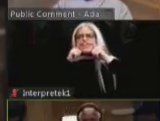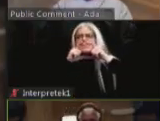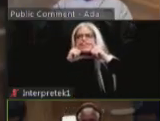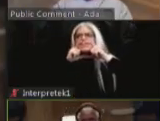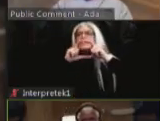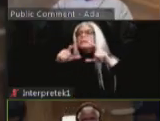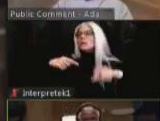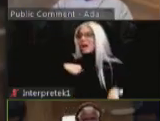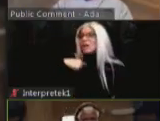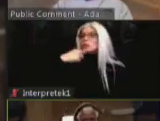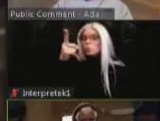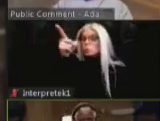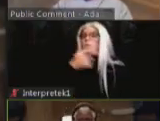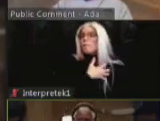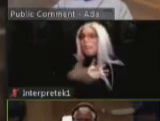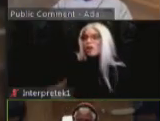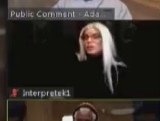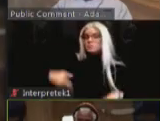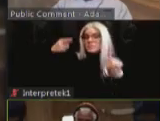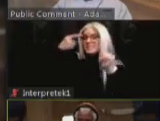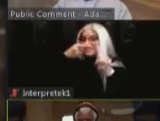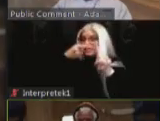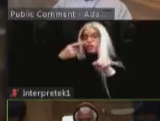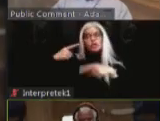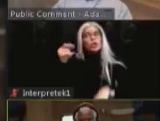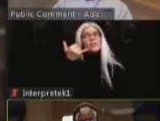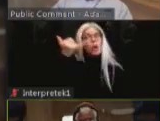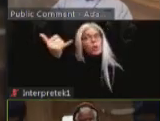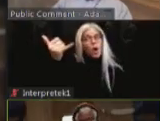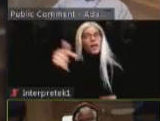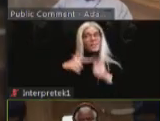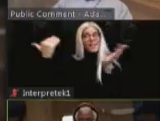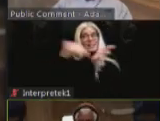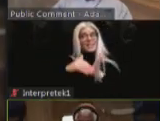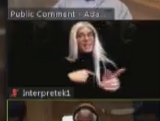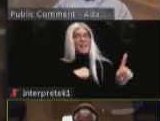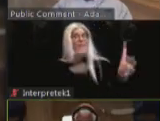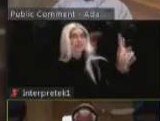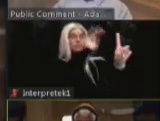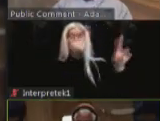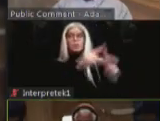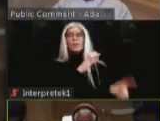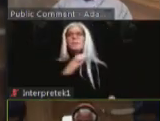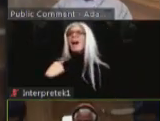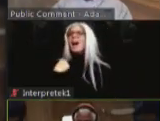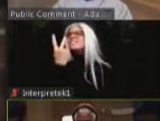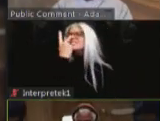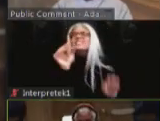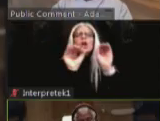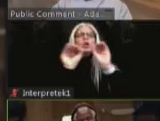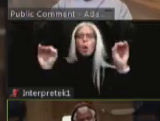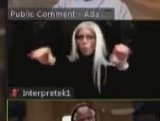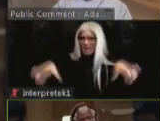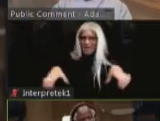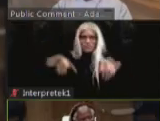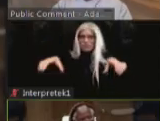phone call, and then later on to the whole commission, but I've seen no action. When I've been on the